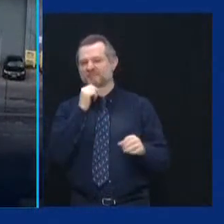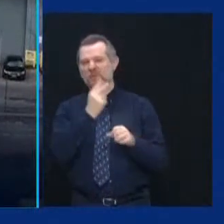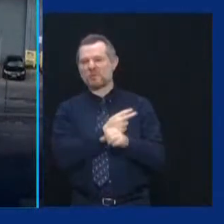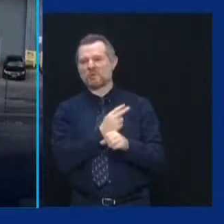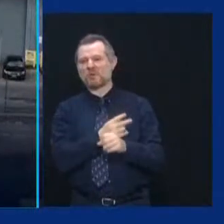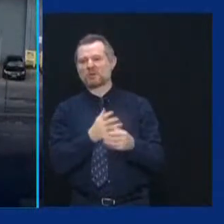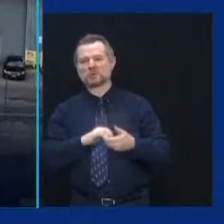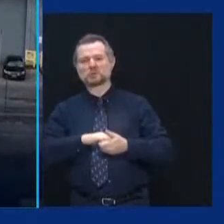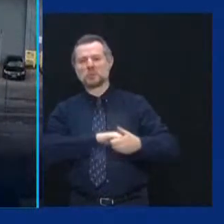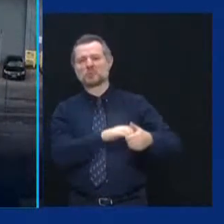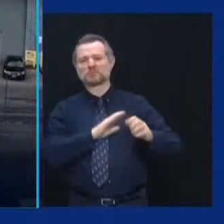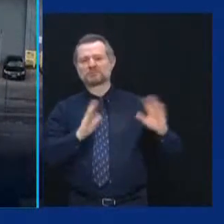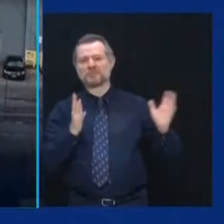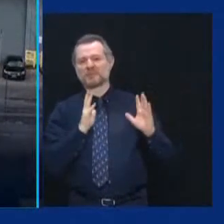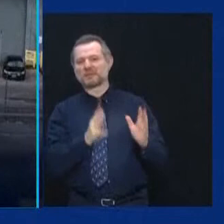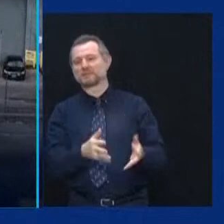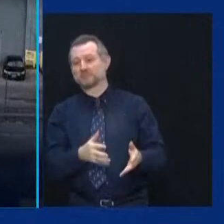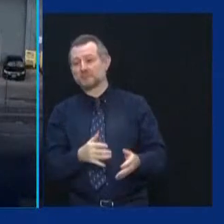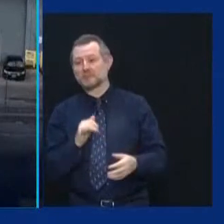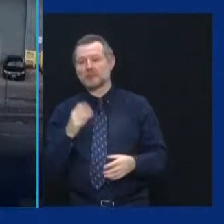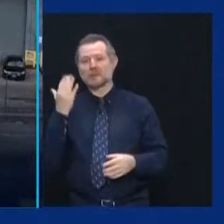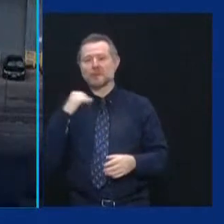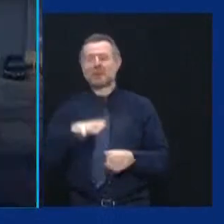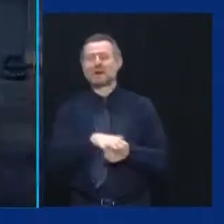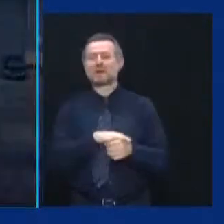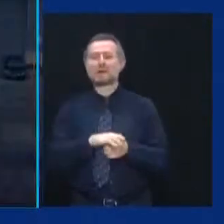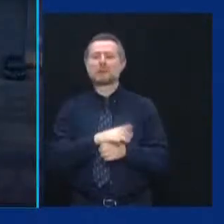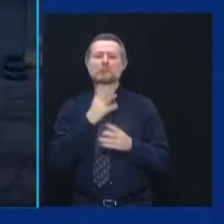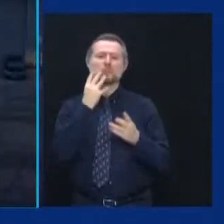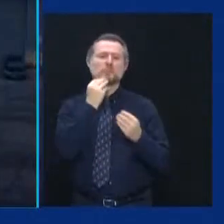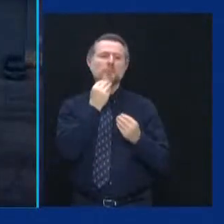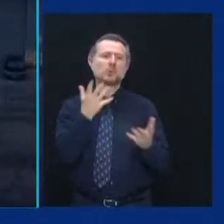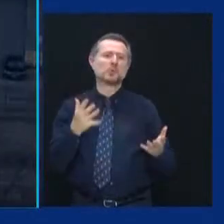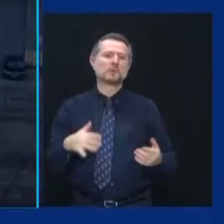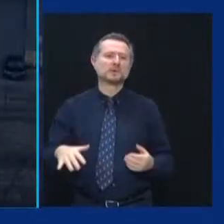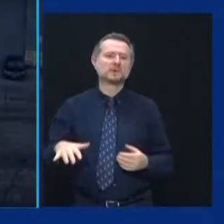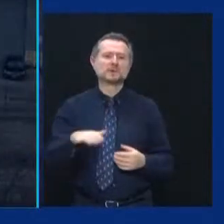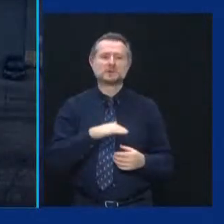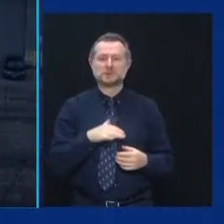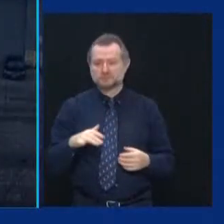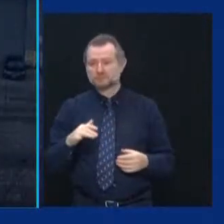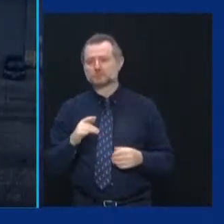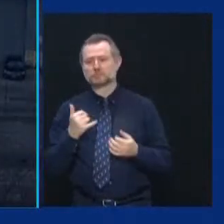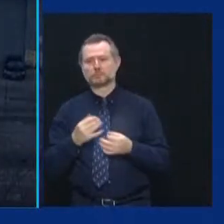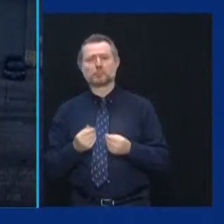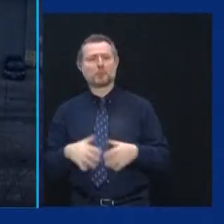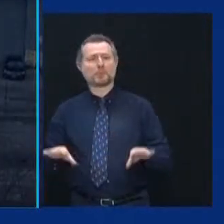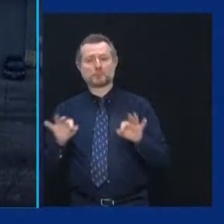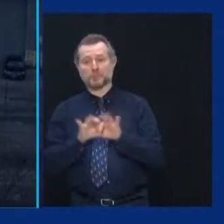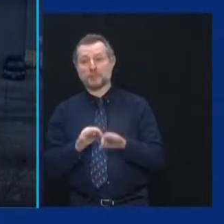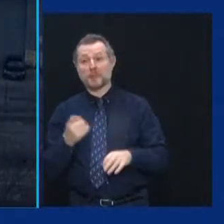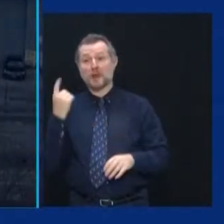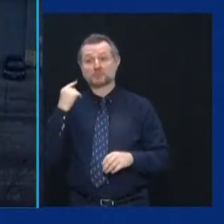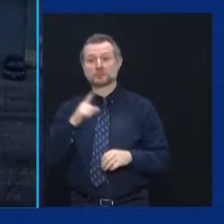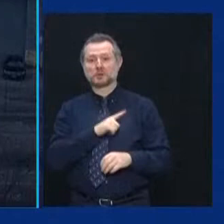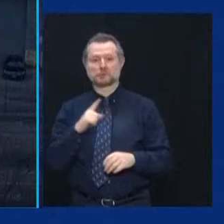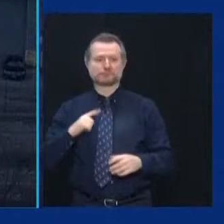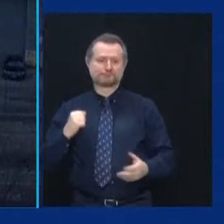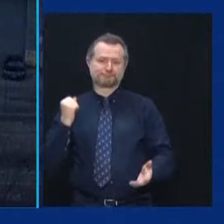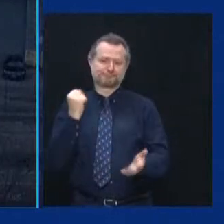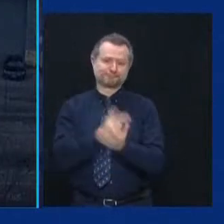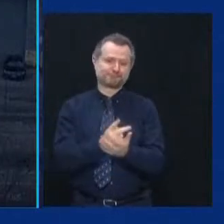pound because it's just a phenomenal piece of real estate. Last year, the legislature passed a law saying